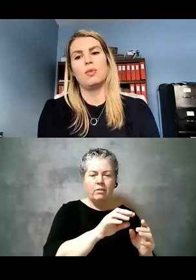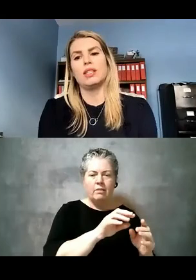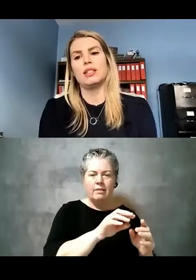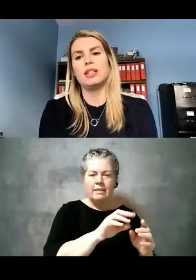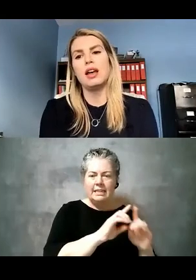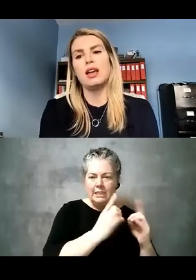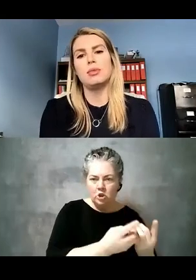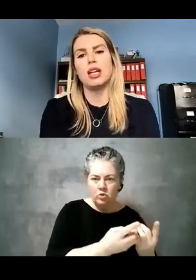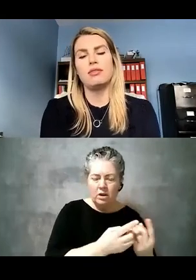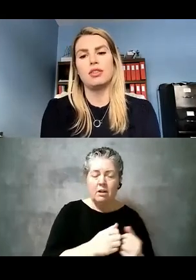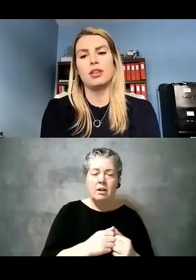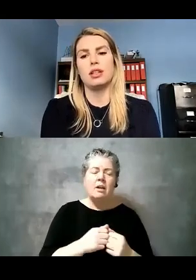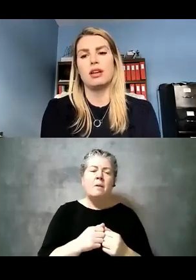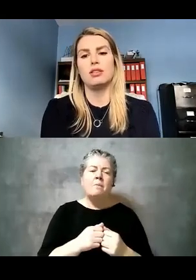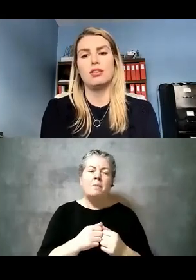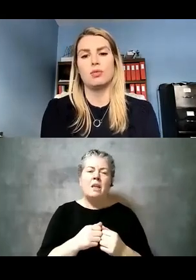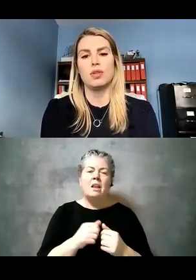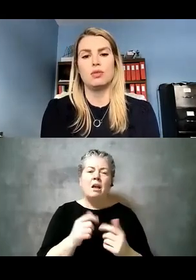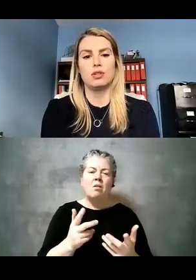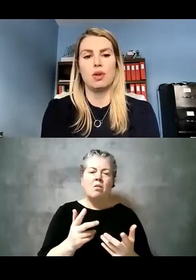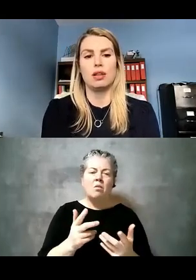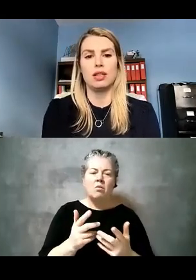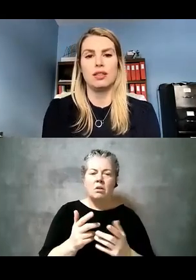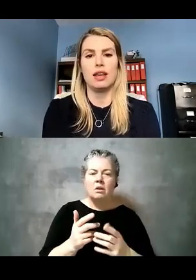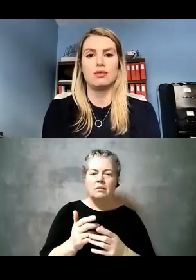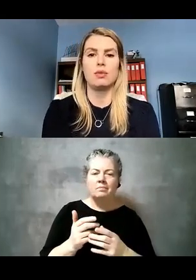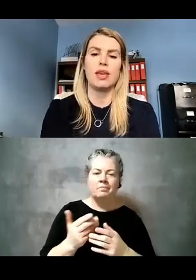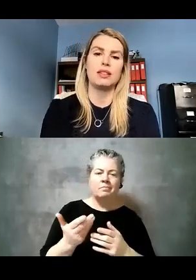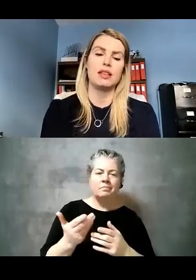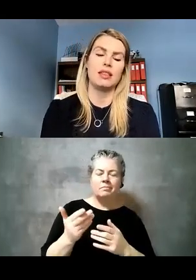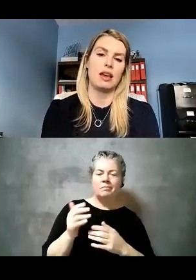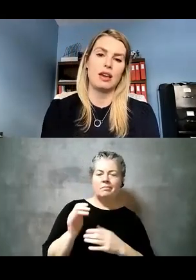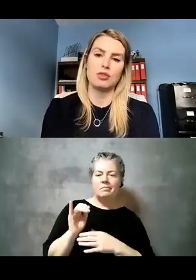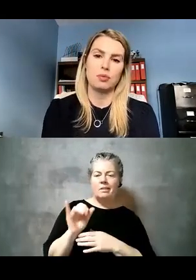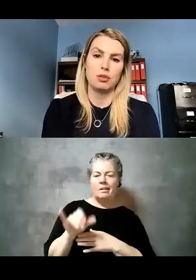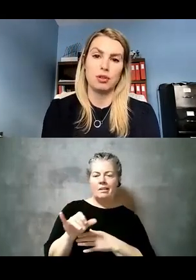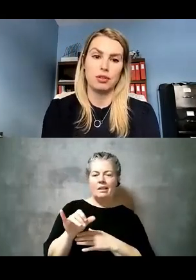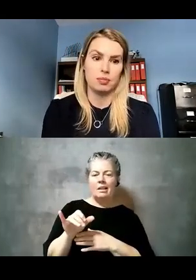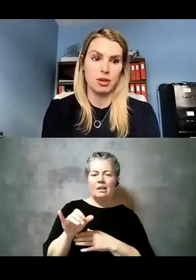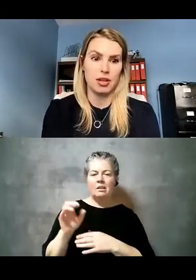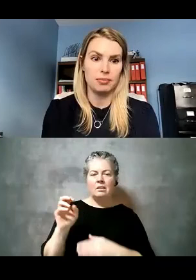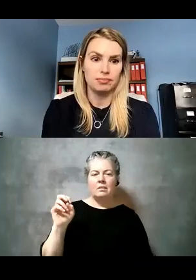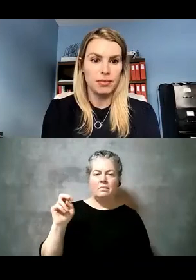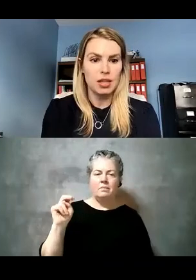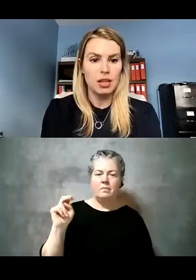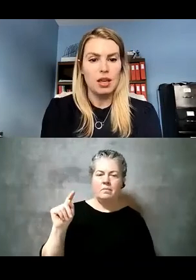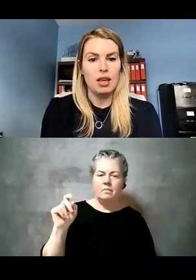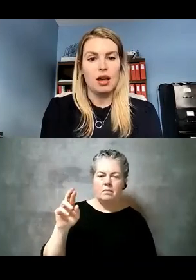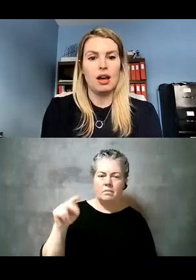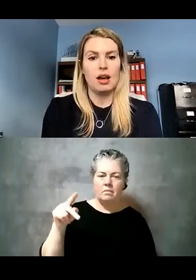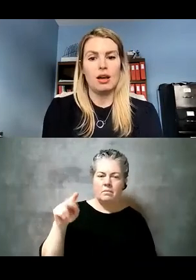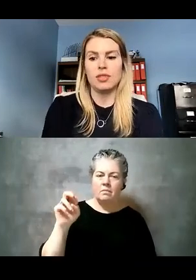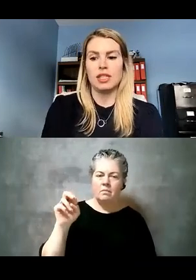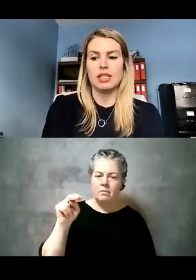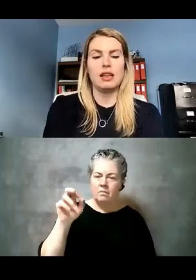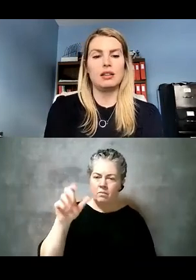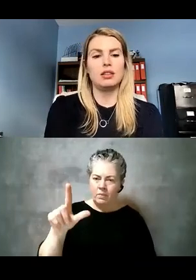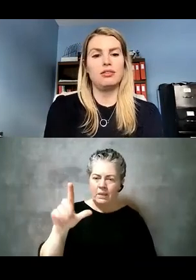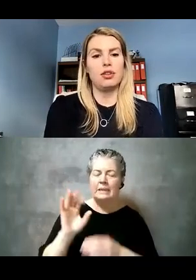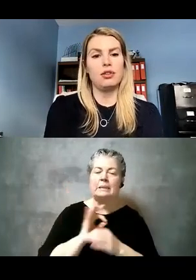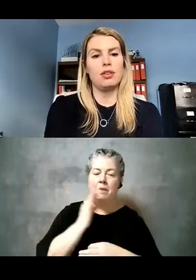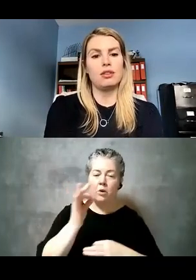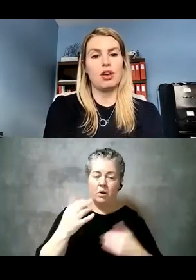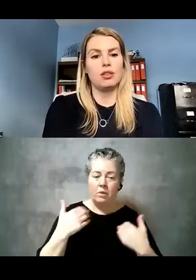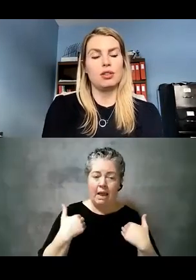risks and wasted time and effort and unknown resource quality. And that's what makes it that entrepreneurial spirit. To take it a